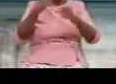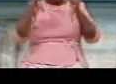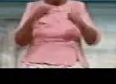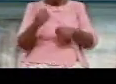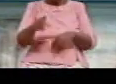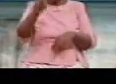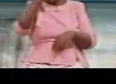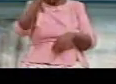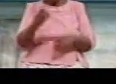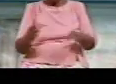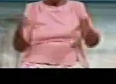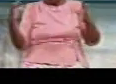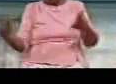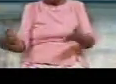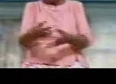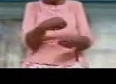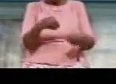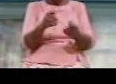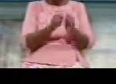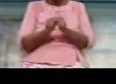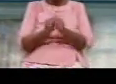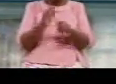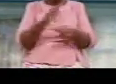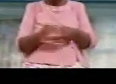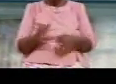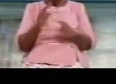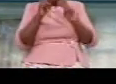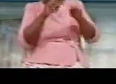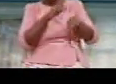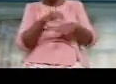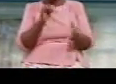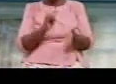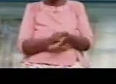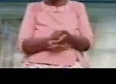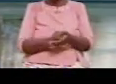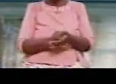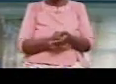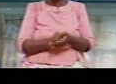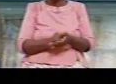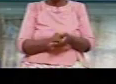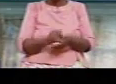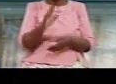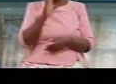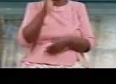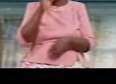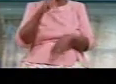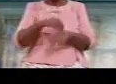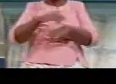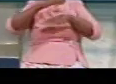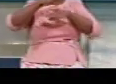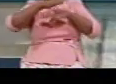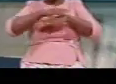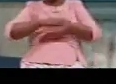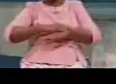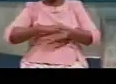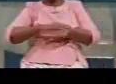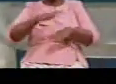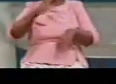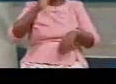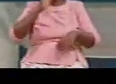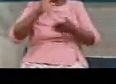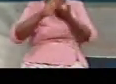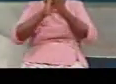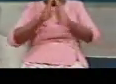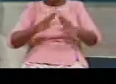gathered together. Don't look at them. Be at rest. These Egyptians that you